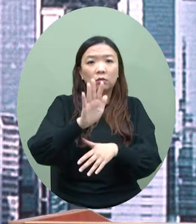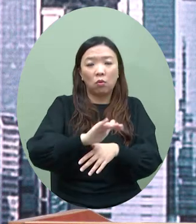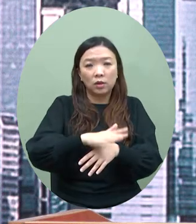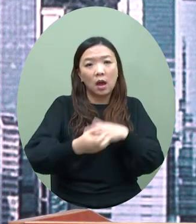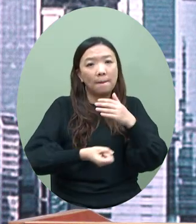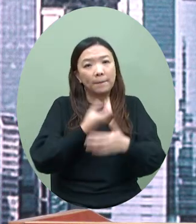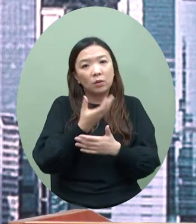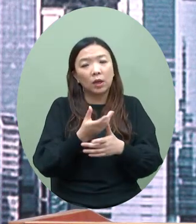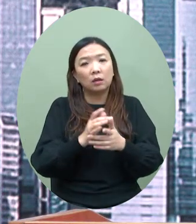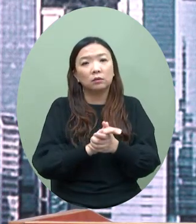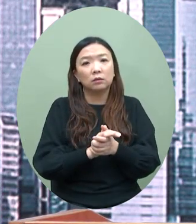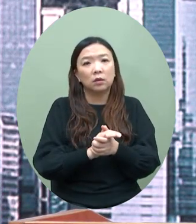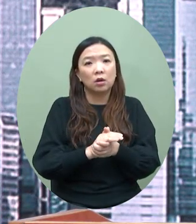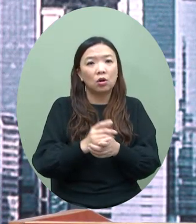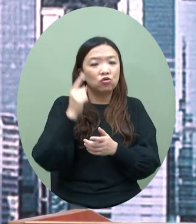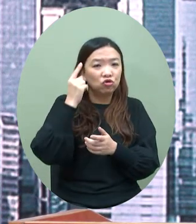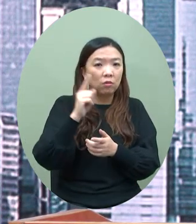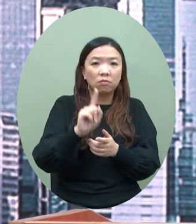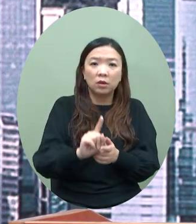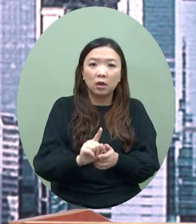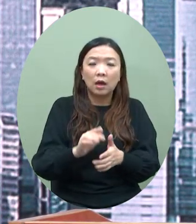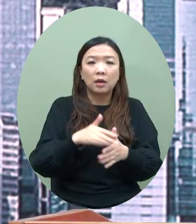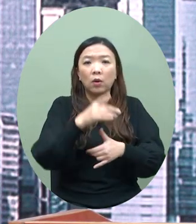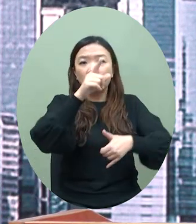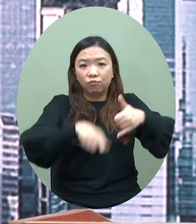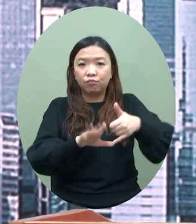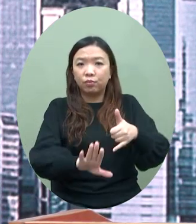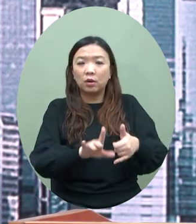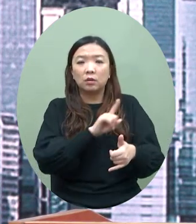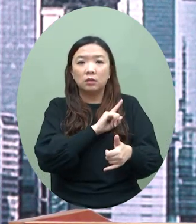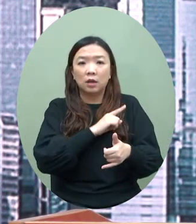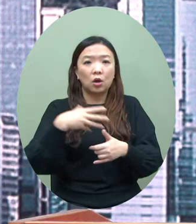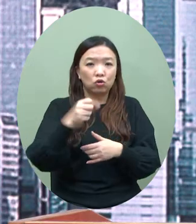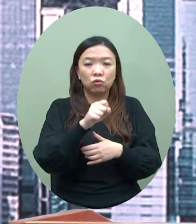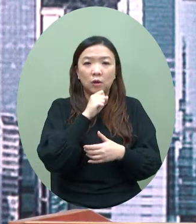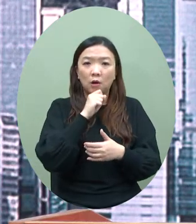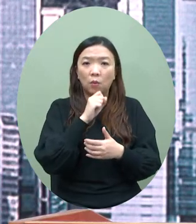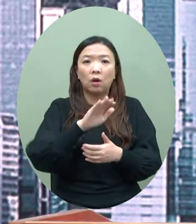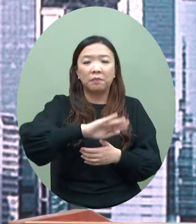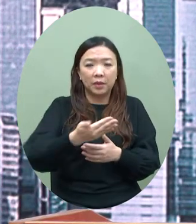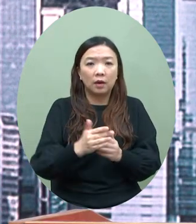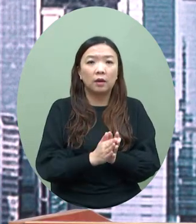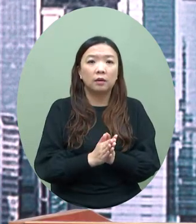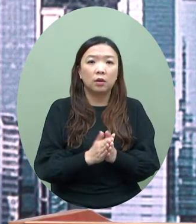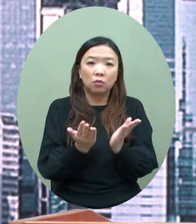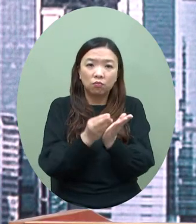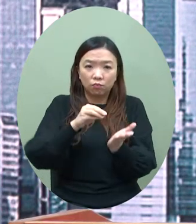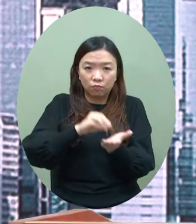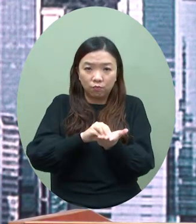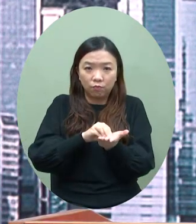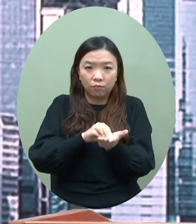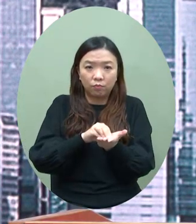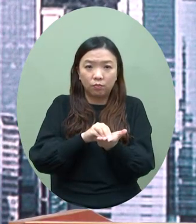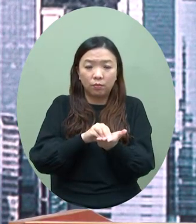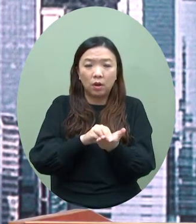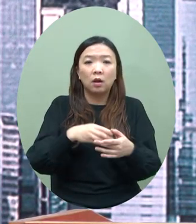individuals they have such a right. But of course, in exercising these,make sure that it's peaceful, it's lawful, and also